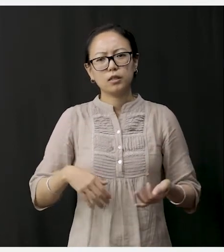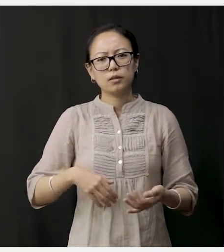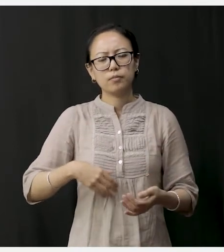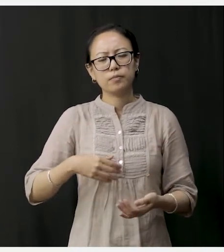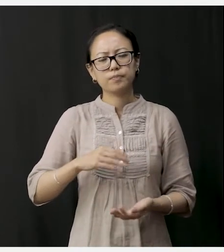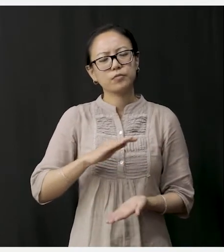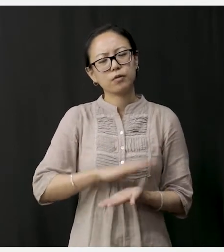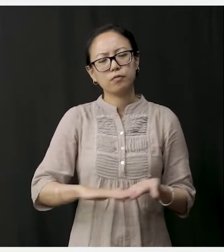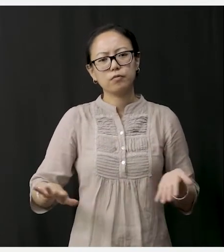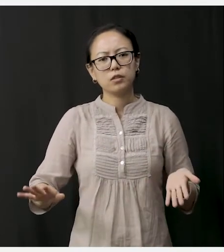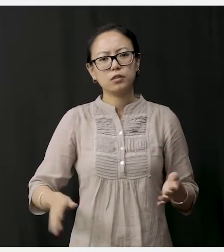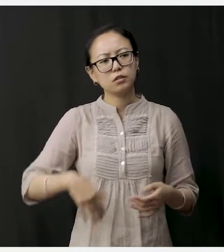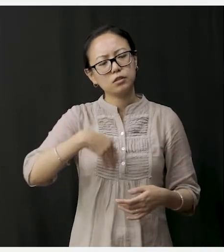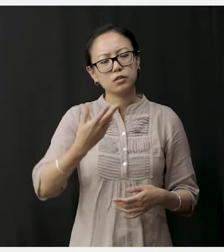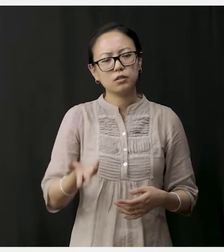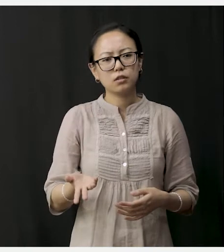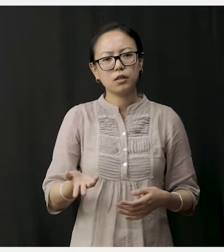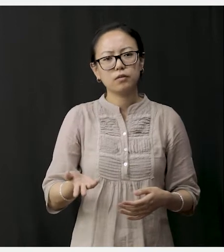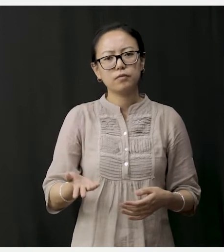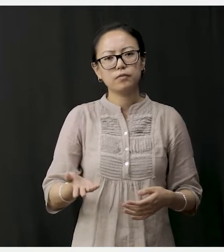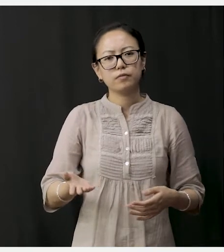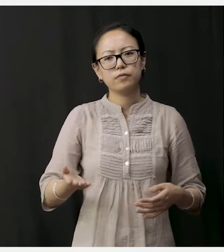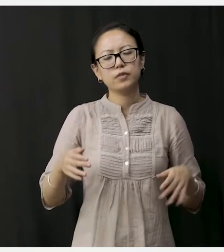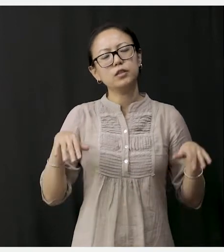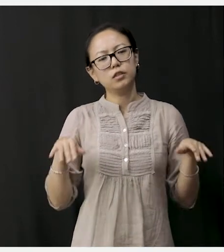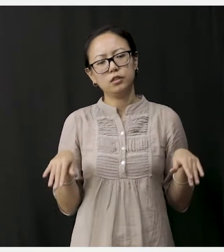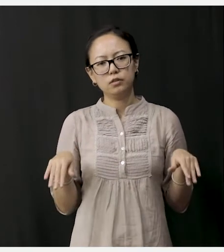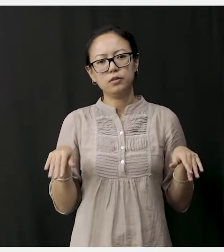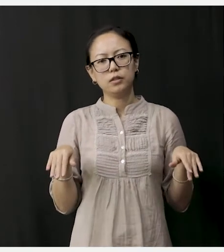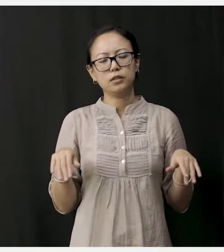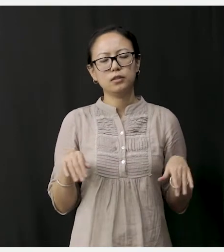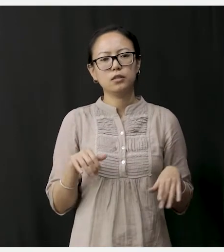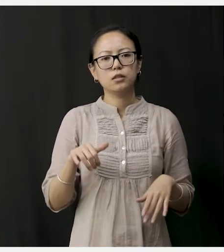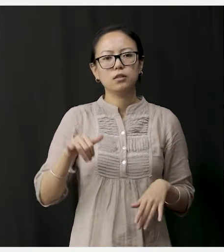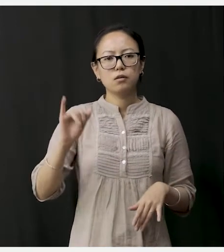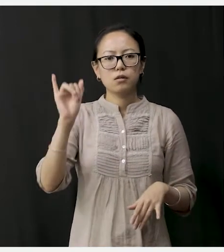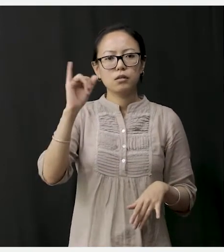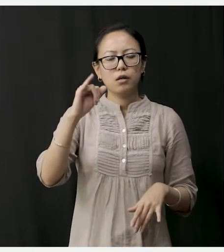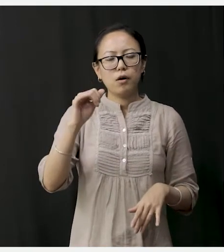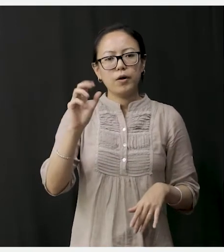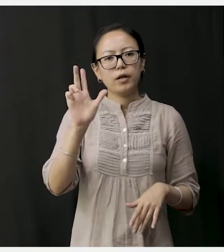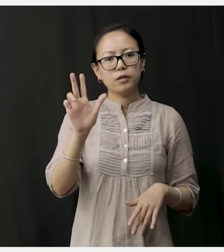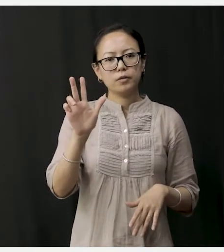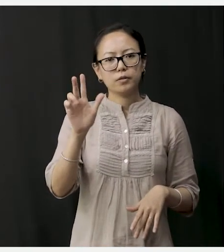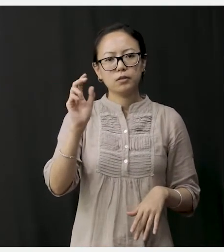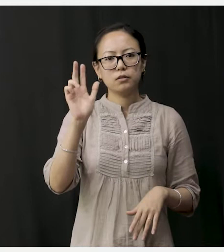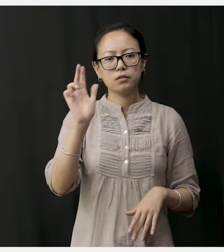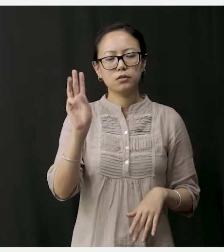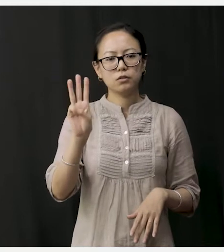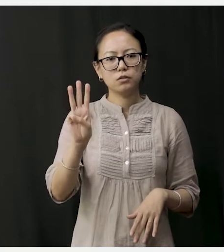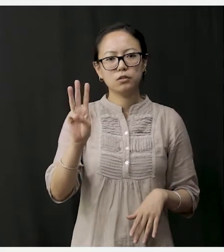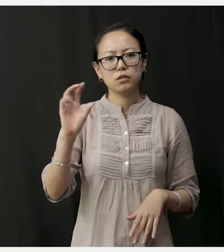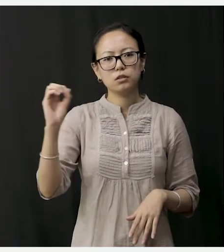tired, so they rested, and by that time it was 8:30 a.m. all right? Now during this 8:30,